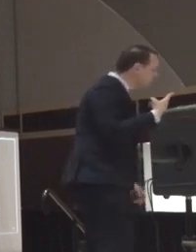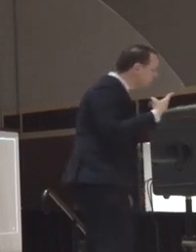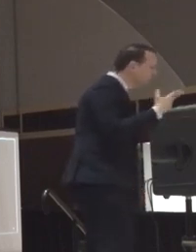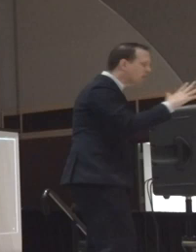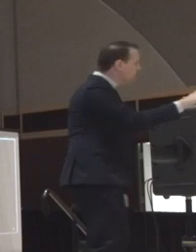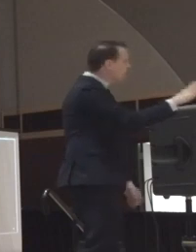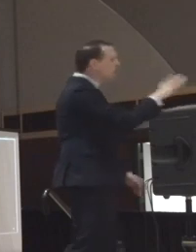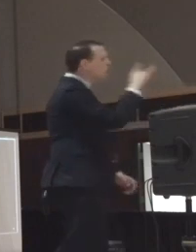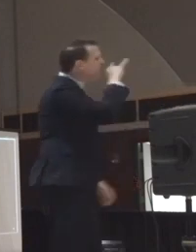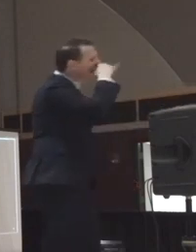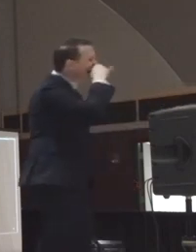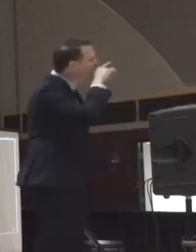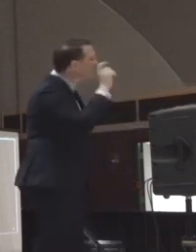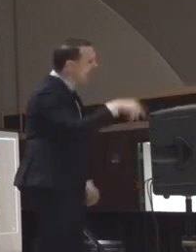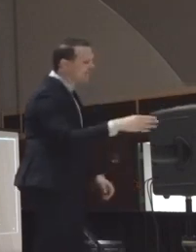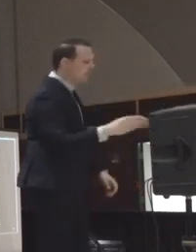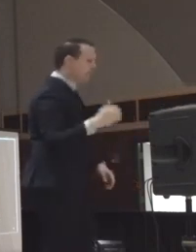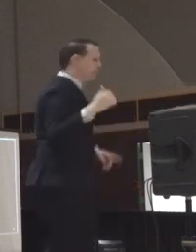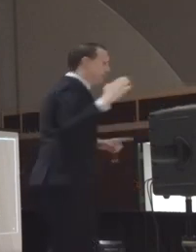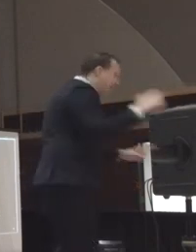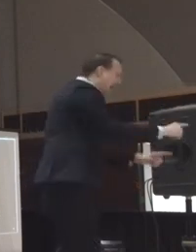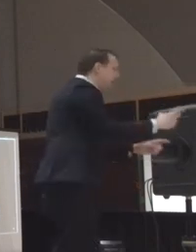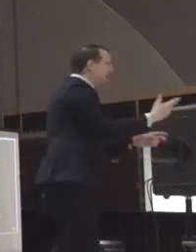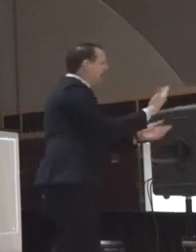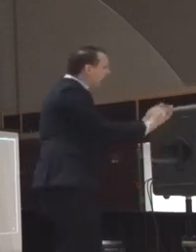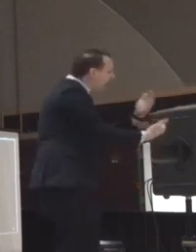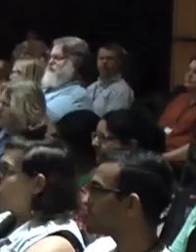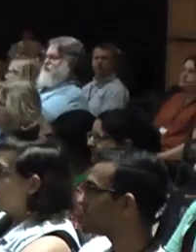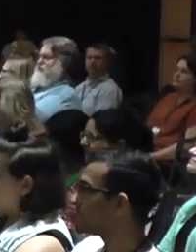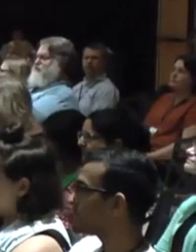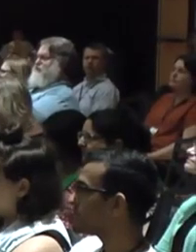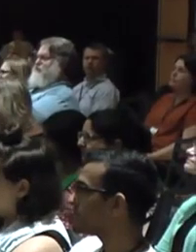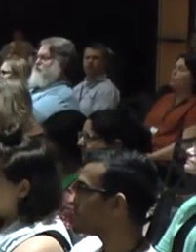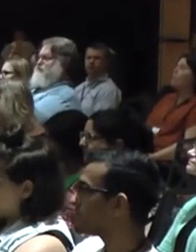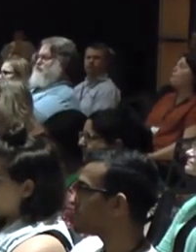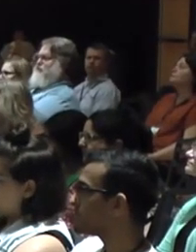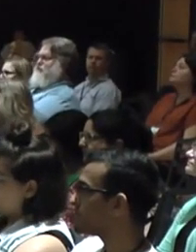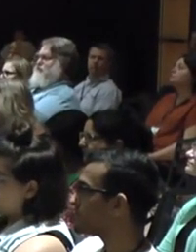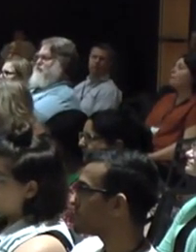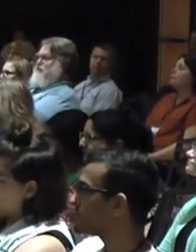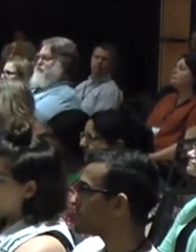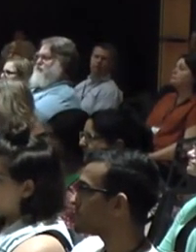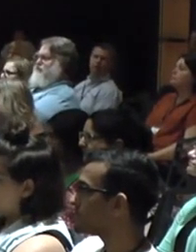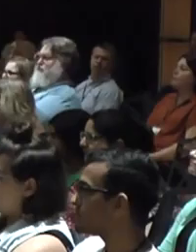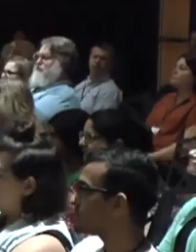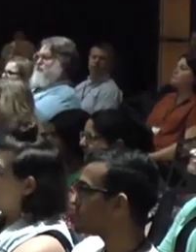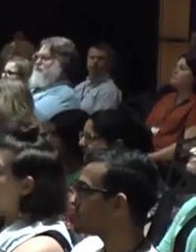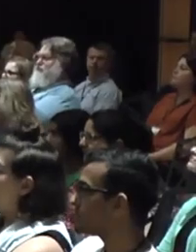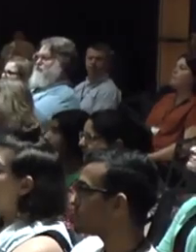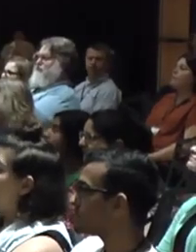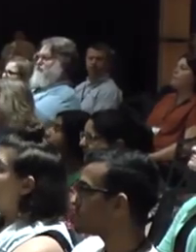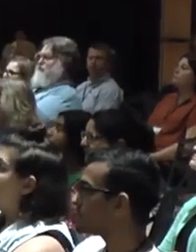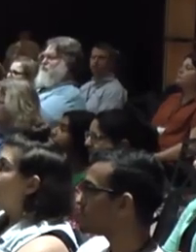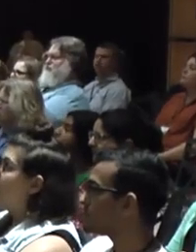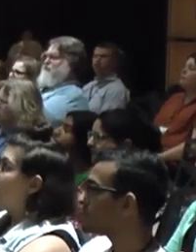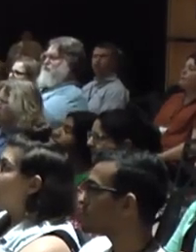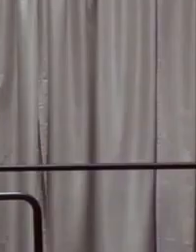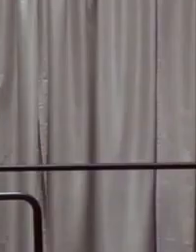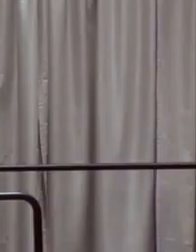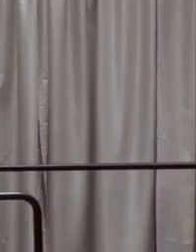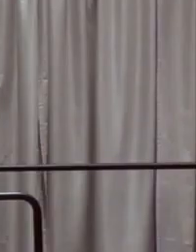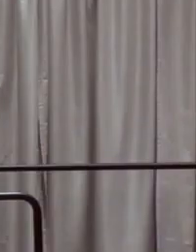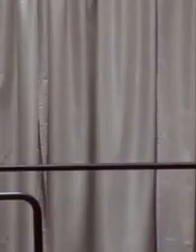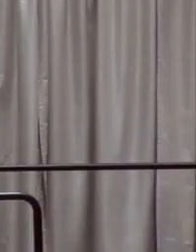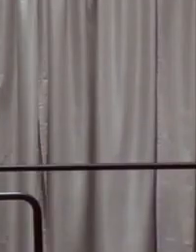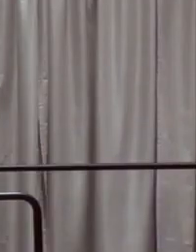we got to get kids back doing hands-on stuff with tools. Absolutely essential. Well, since it's the